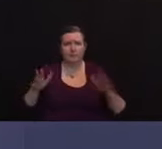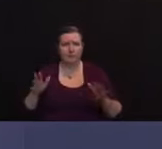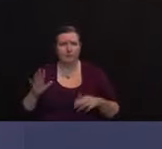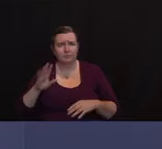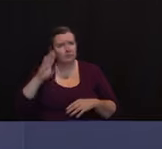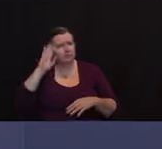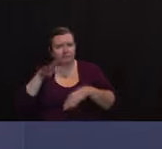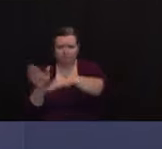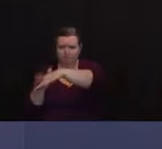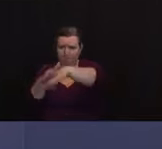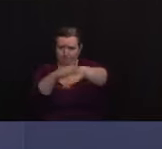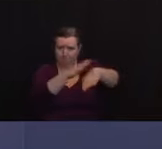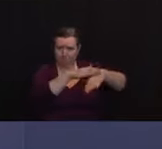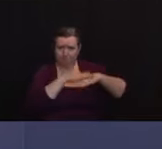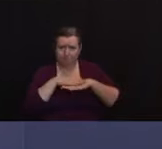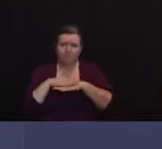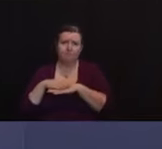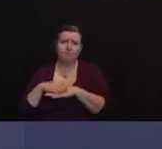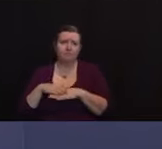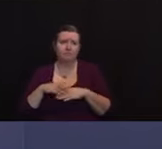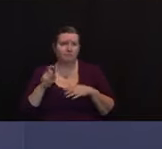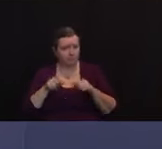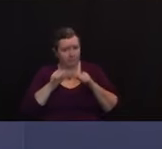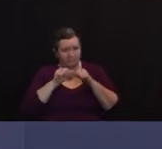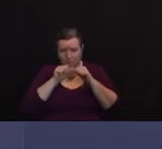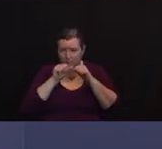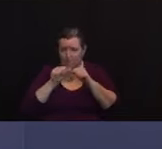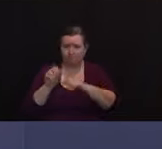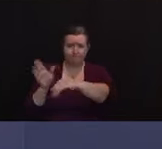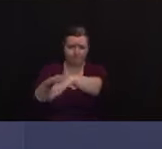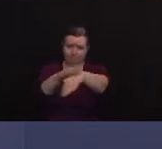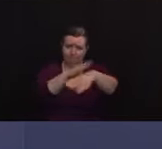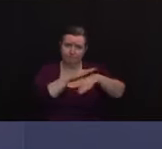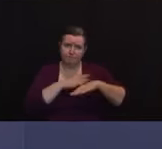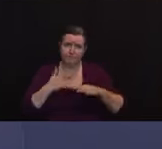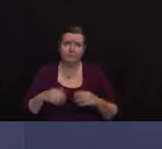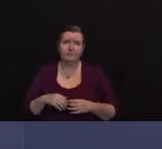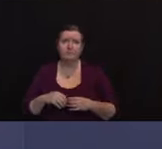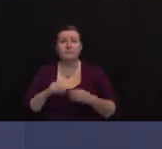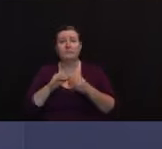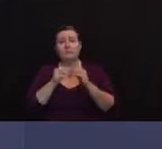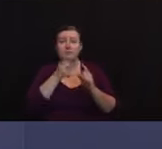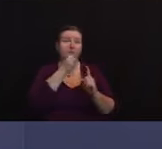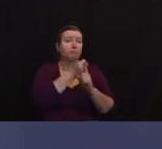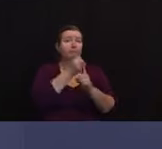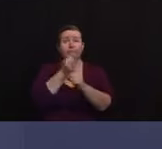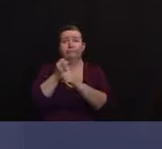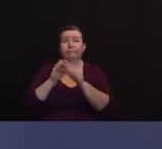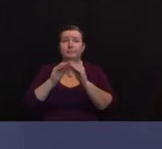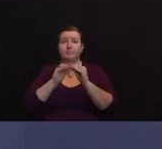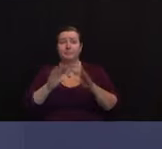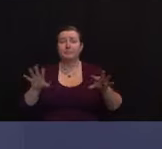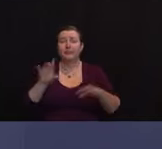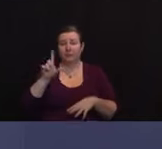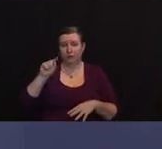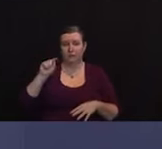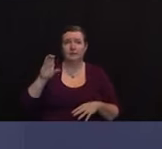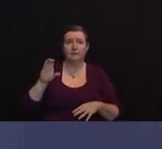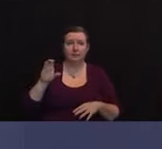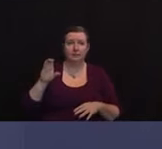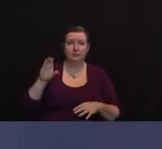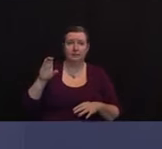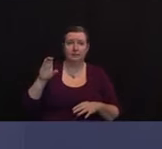place for these vulnerable residents. While the number of outbreaks in long-term care facilities continues to decline,